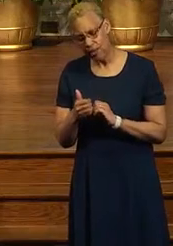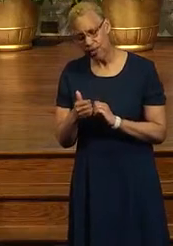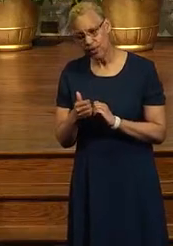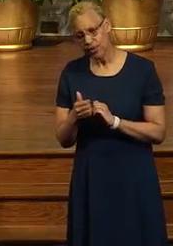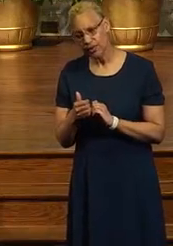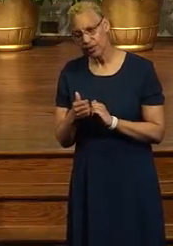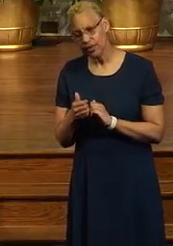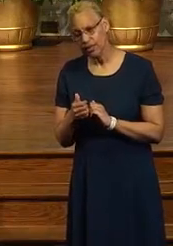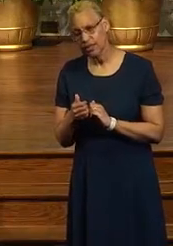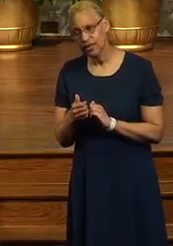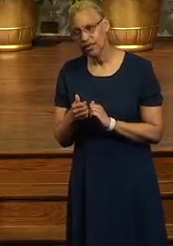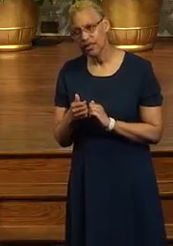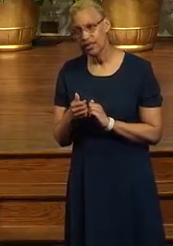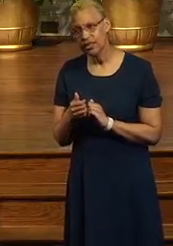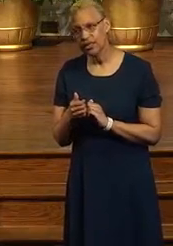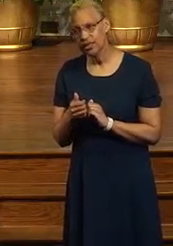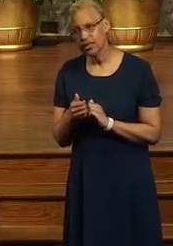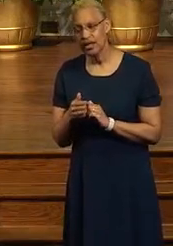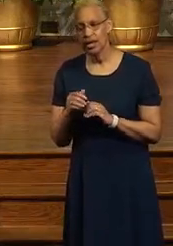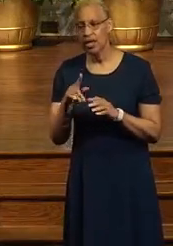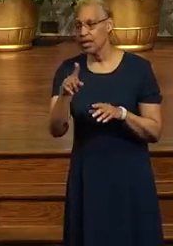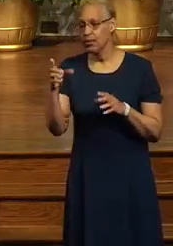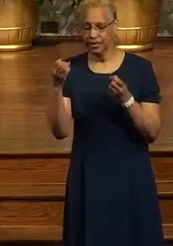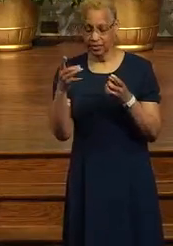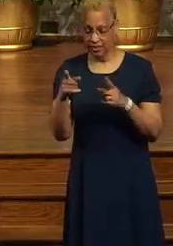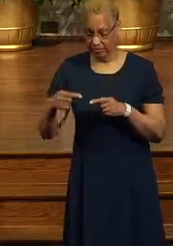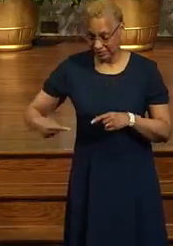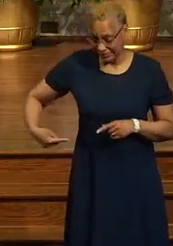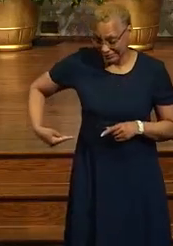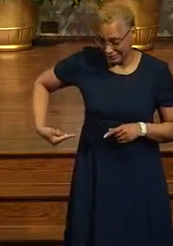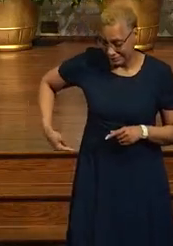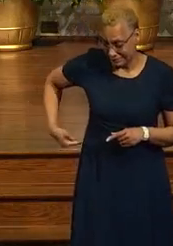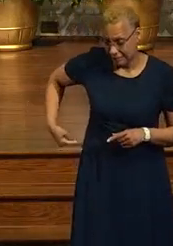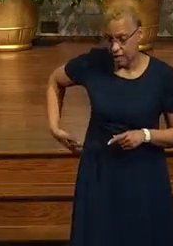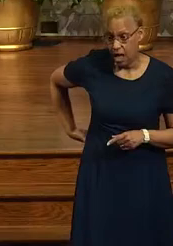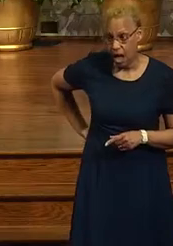How many of you have back pains?